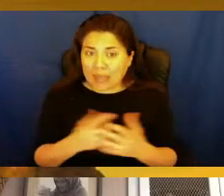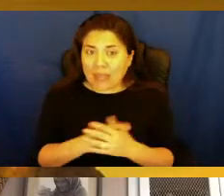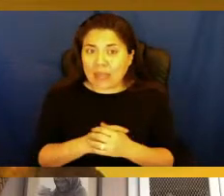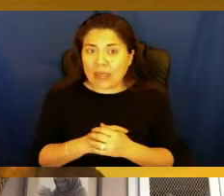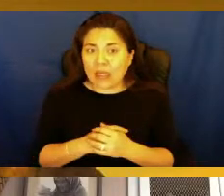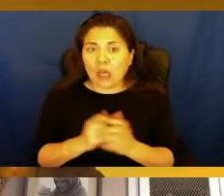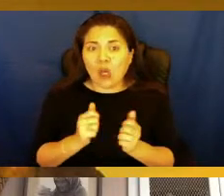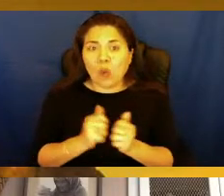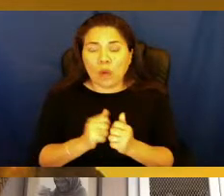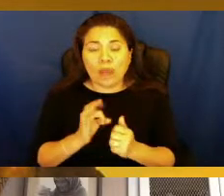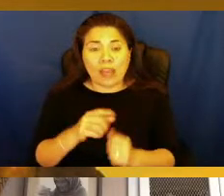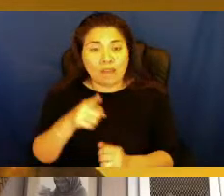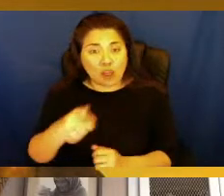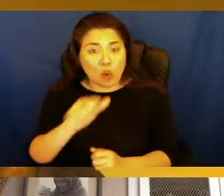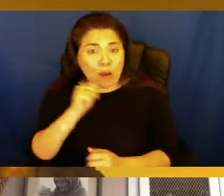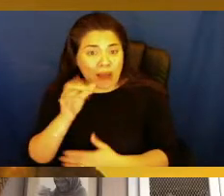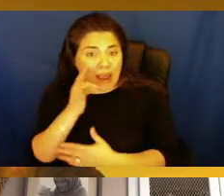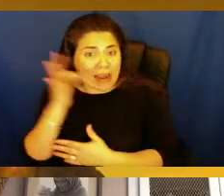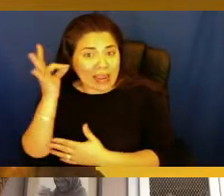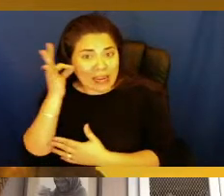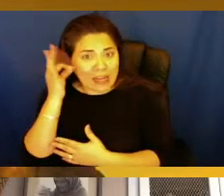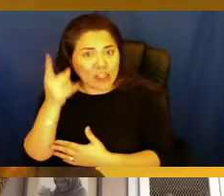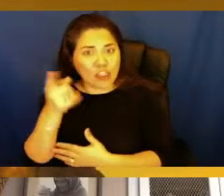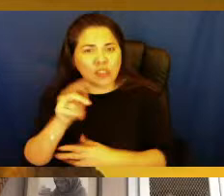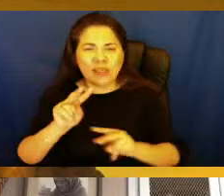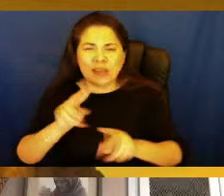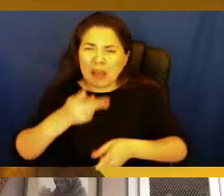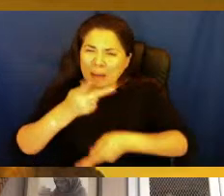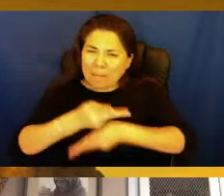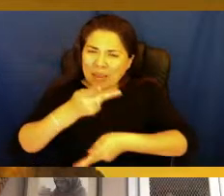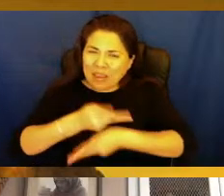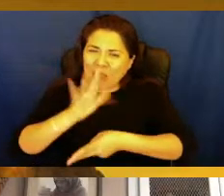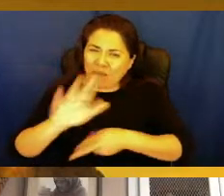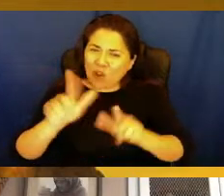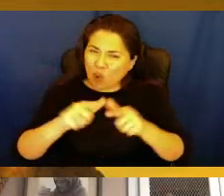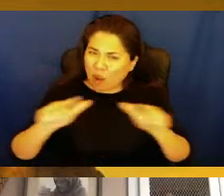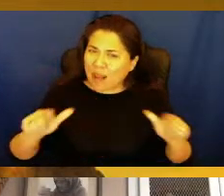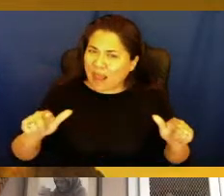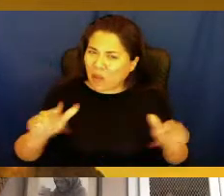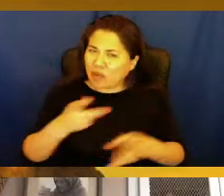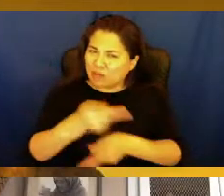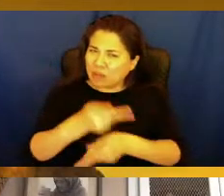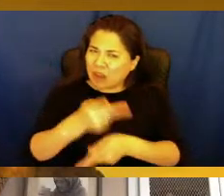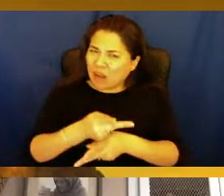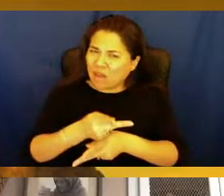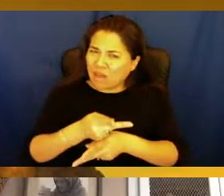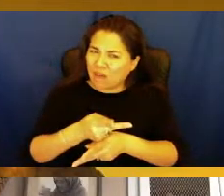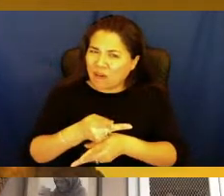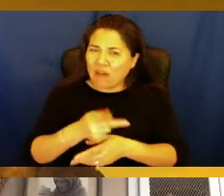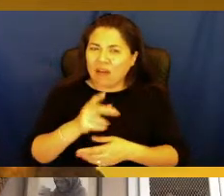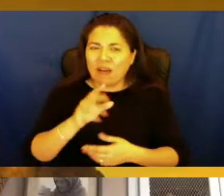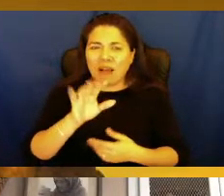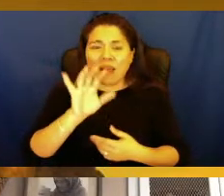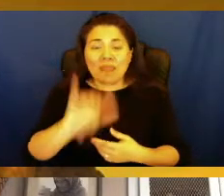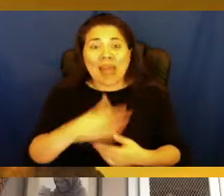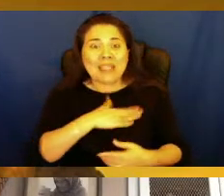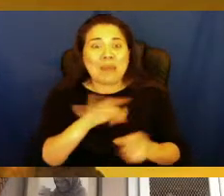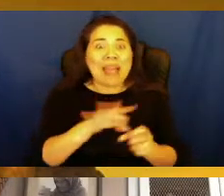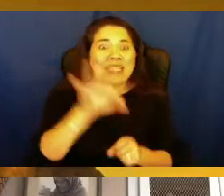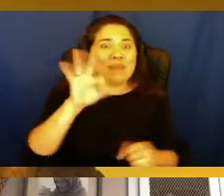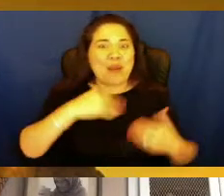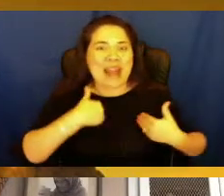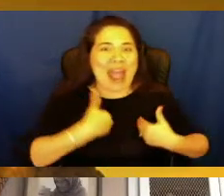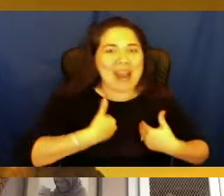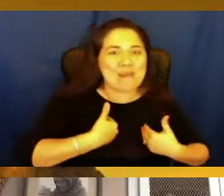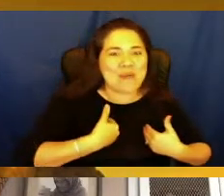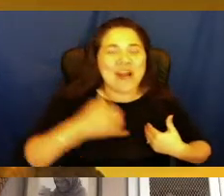with non-Indigenous people, just kind of watching your language as well, because you see a lot now is like, oh, that's my spirit animal, that's my